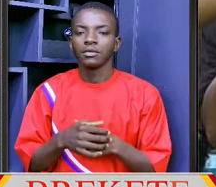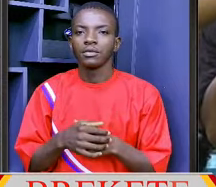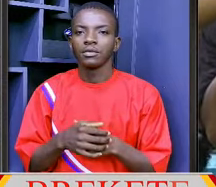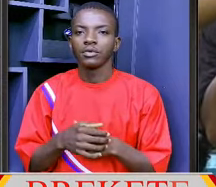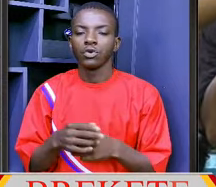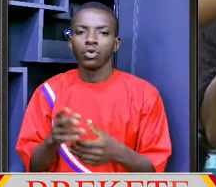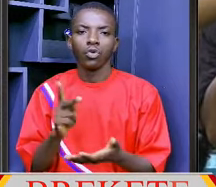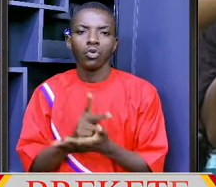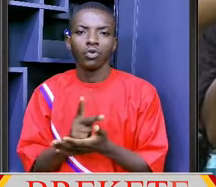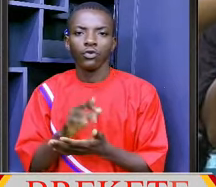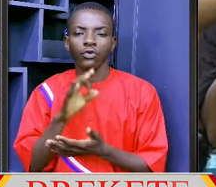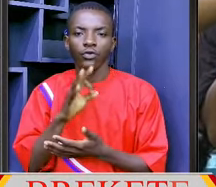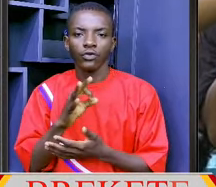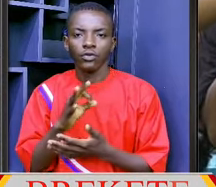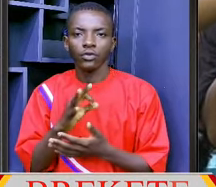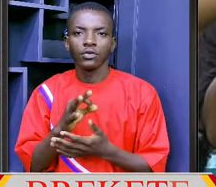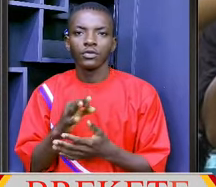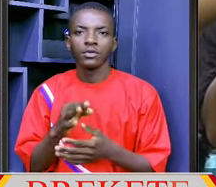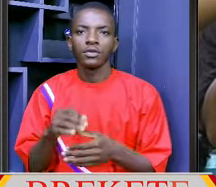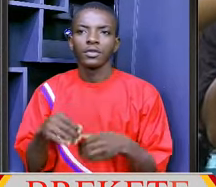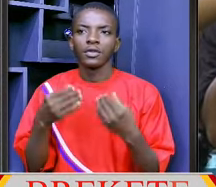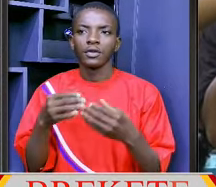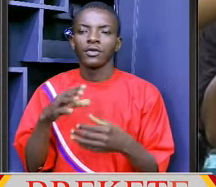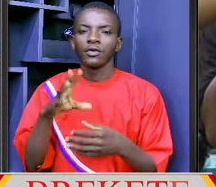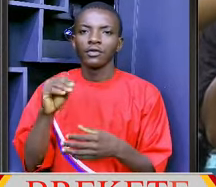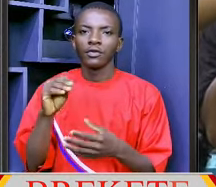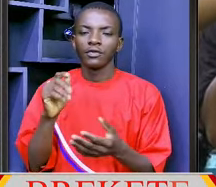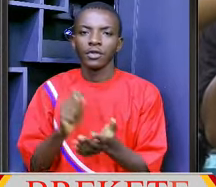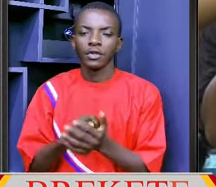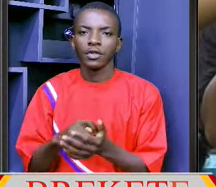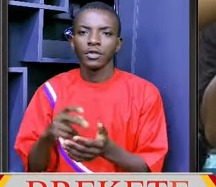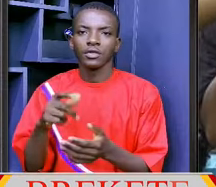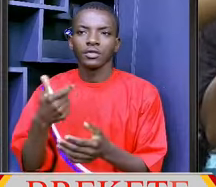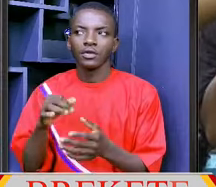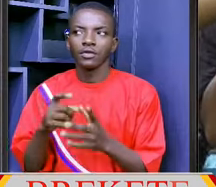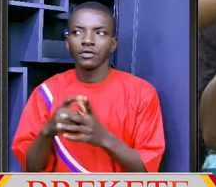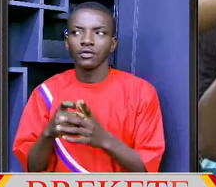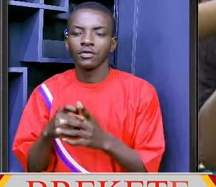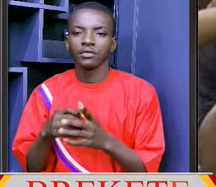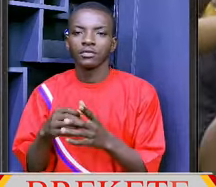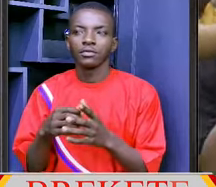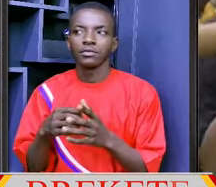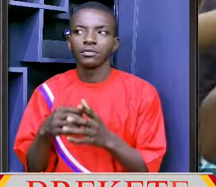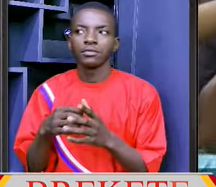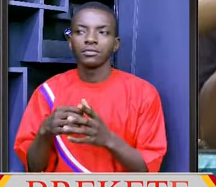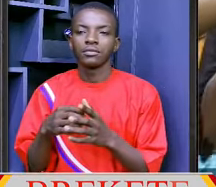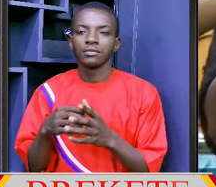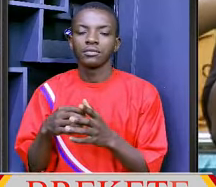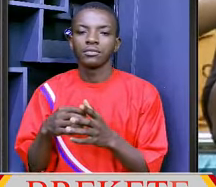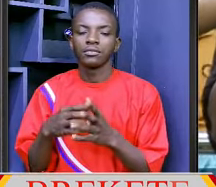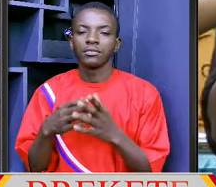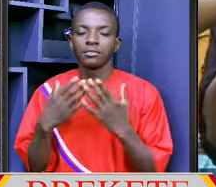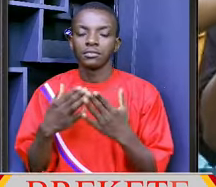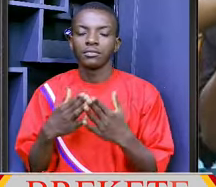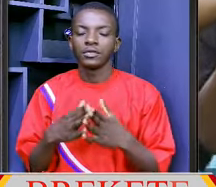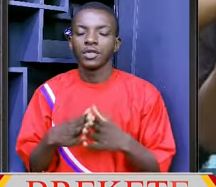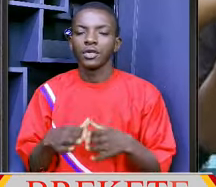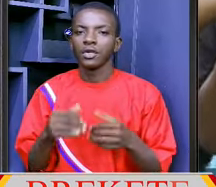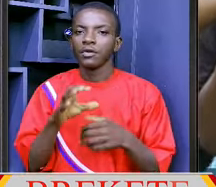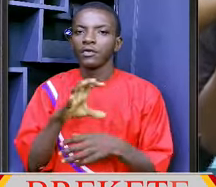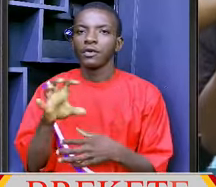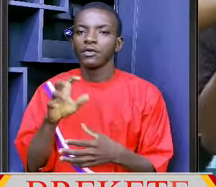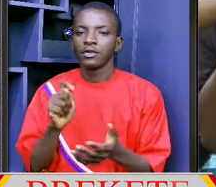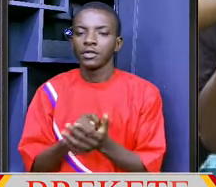go cook food. When I go give her 50 kg of rice, make she carry go, I beg. Oh, thank you, sir. God bless you. So they give